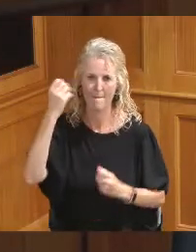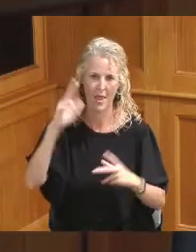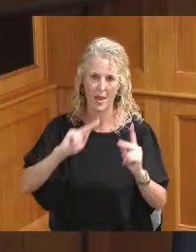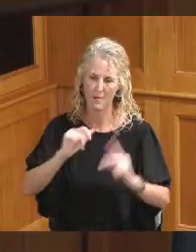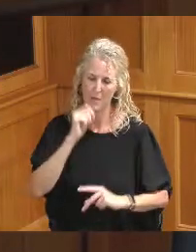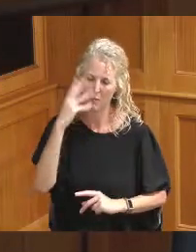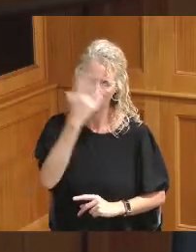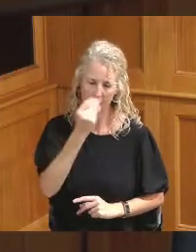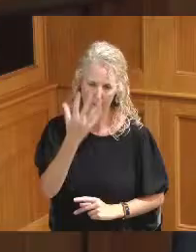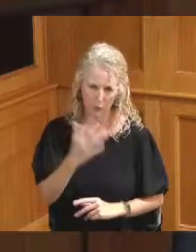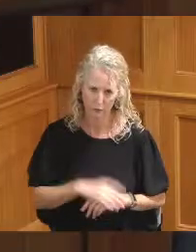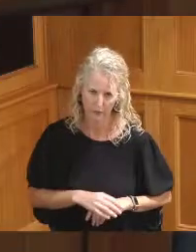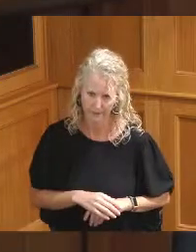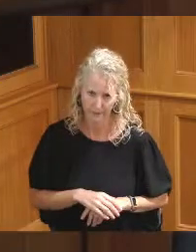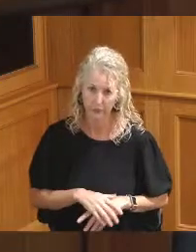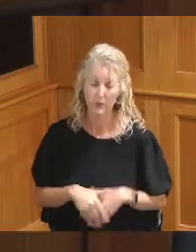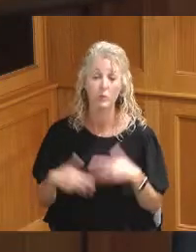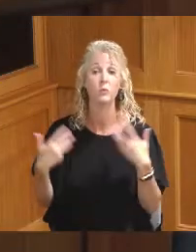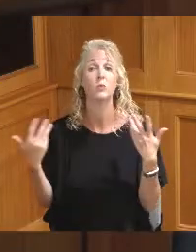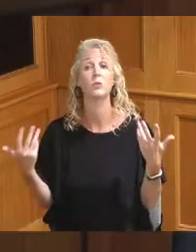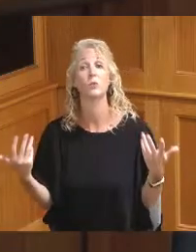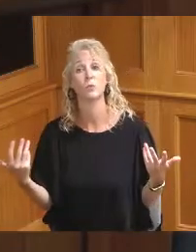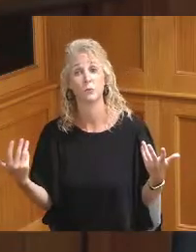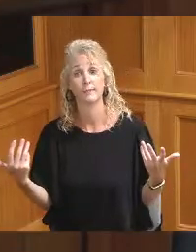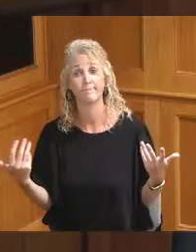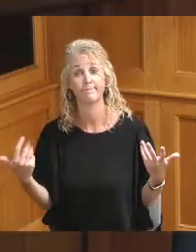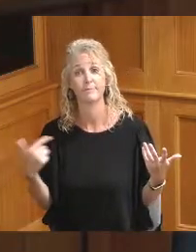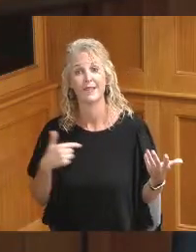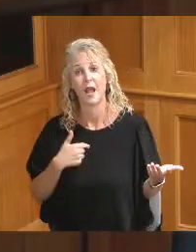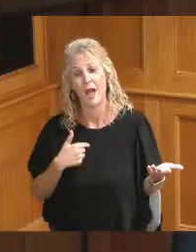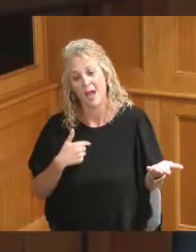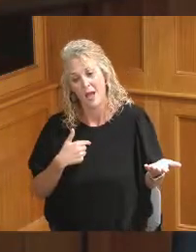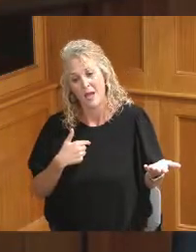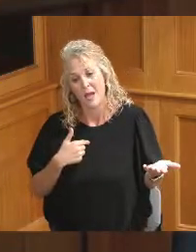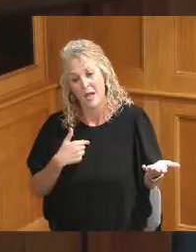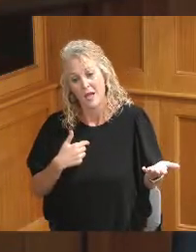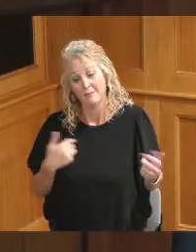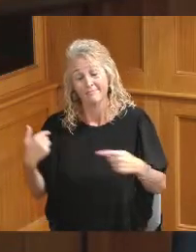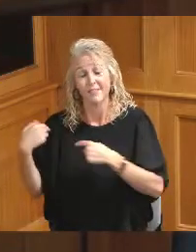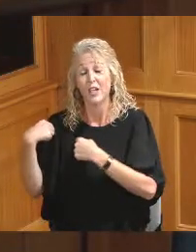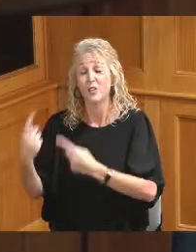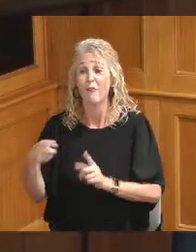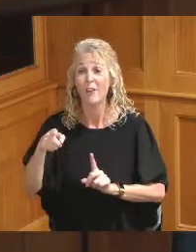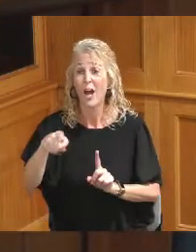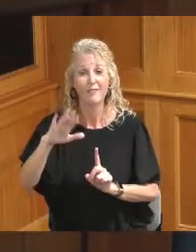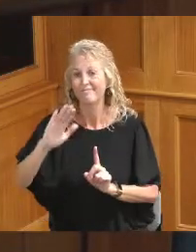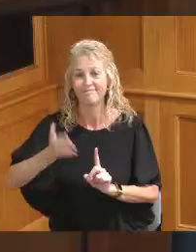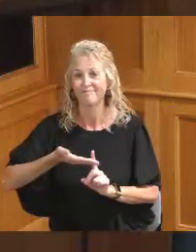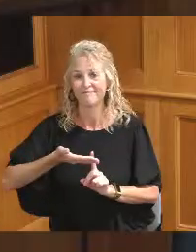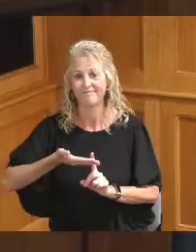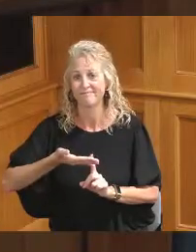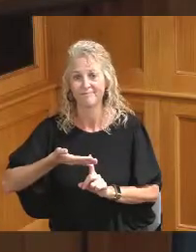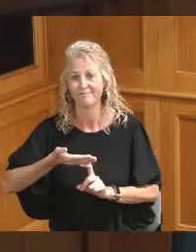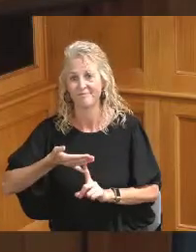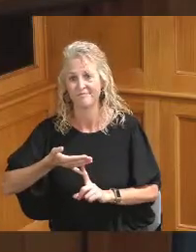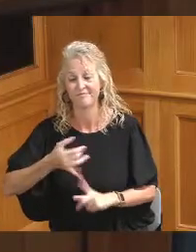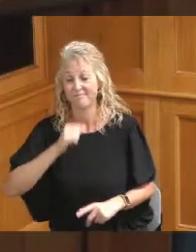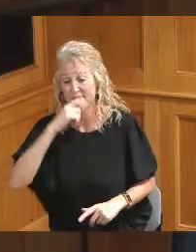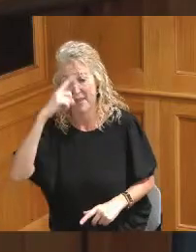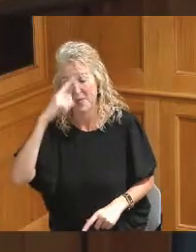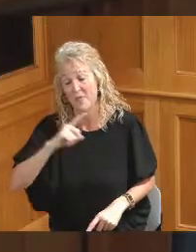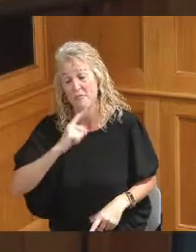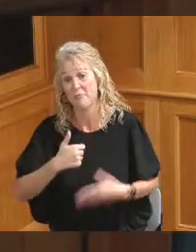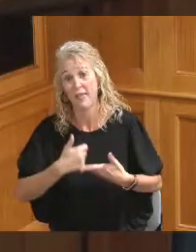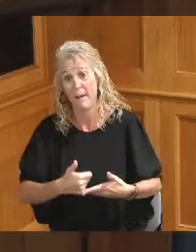people locally. So I'm just not convinced that this will cut the